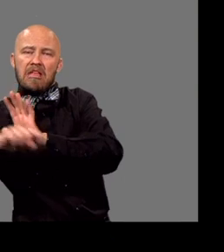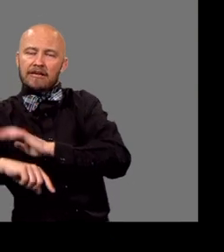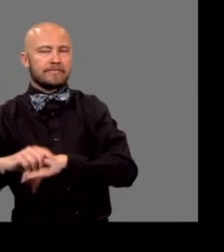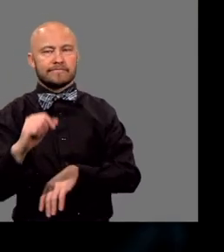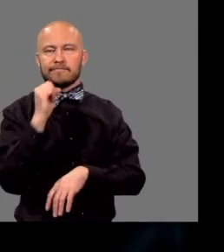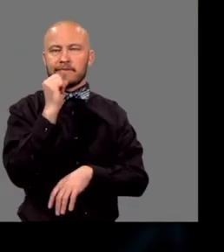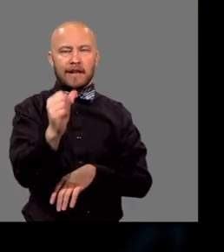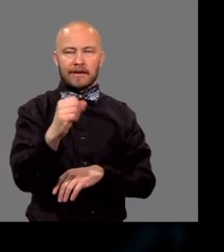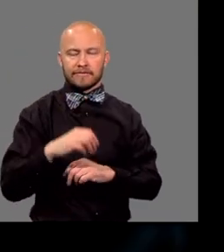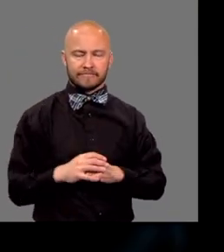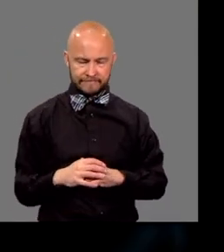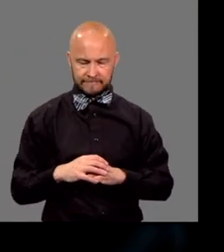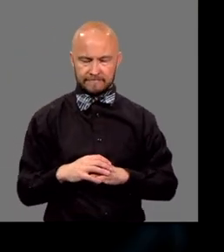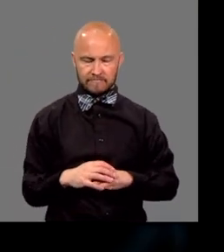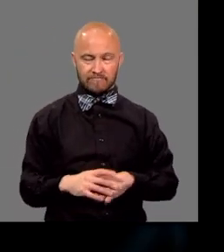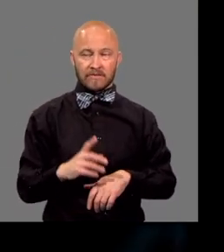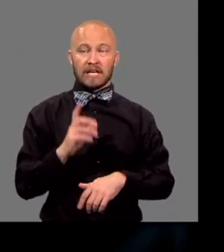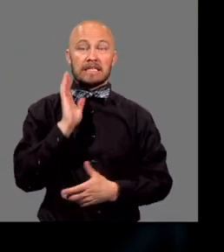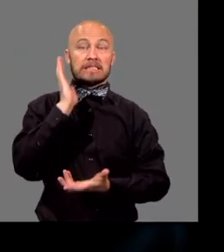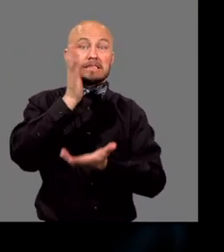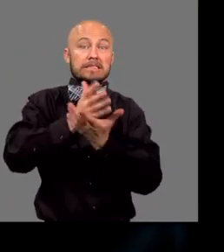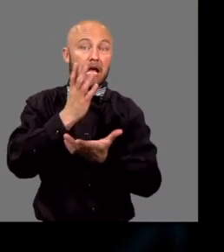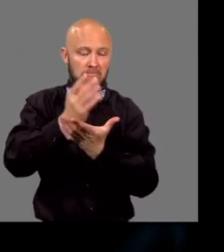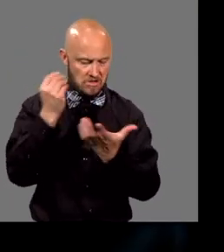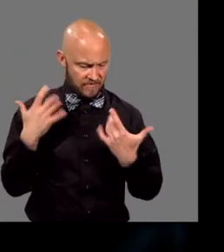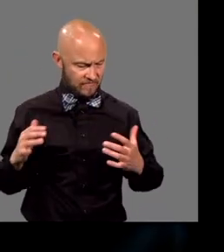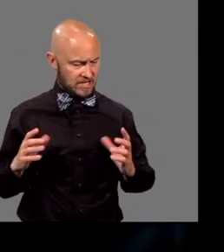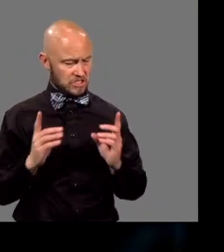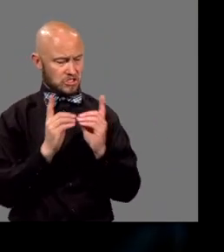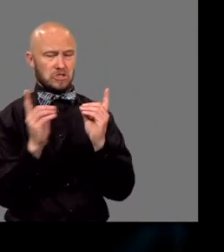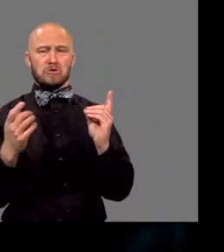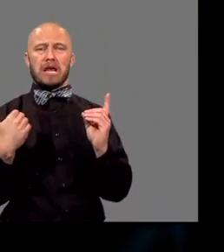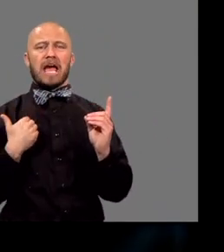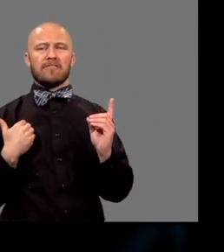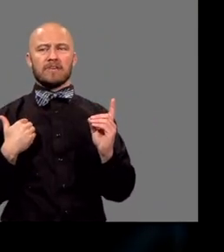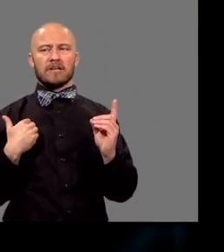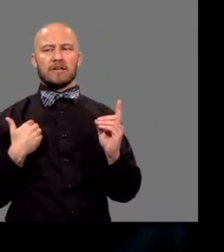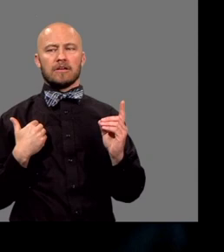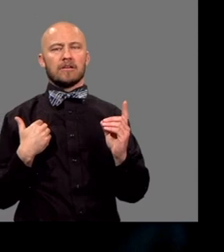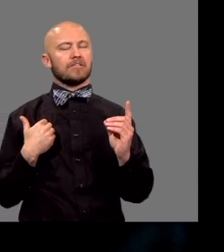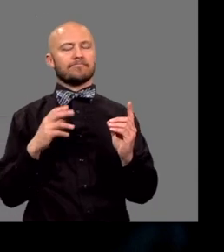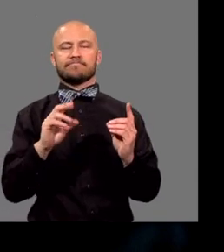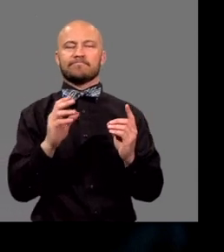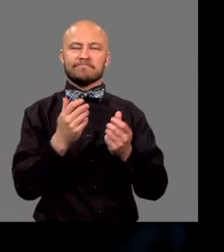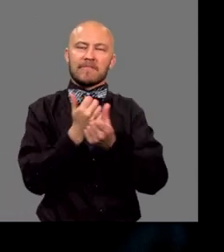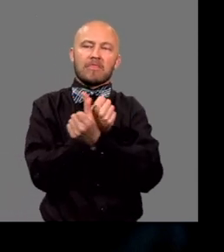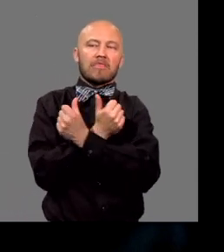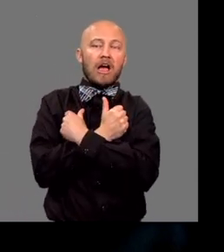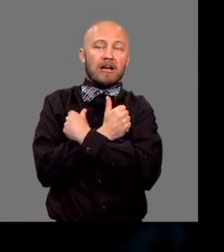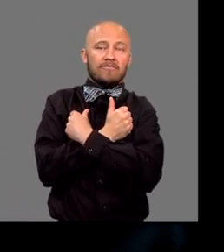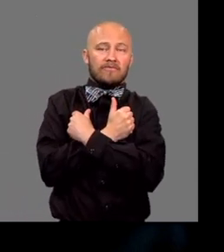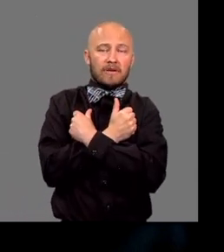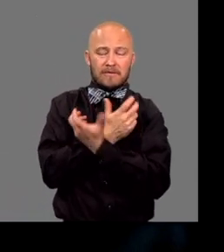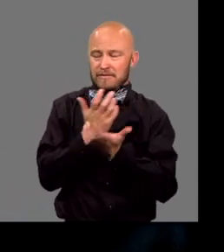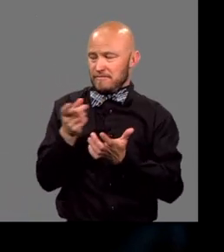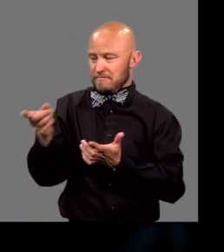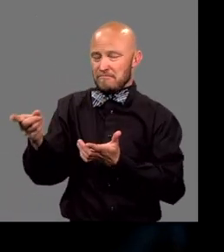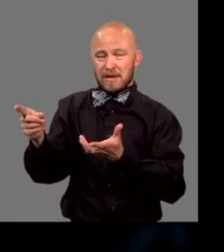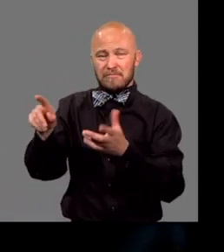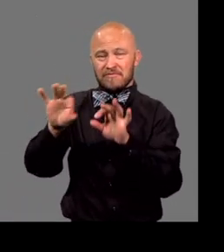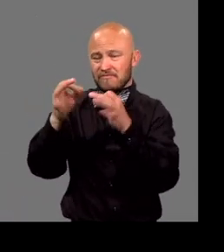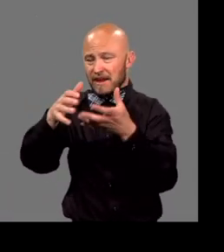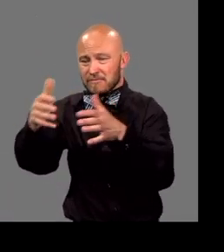upon you. Don't stop learning because you have a degree, and never stop loving because you may have lost someone close